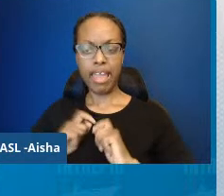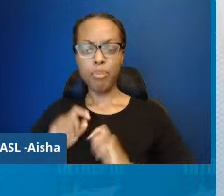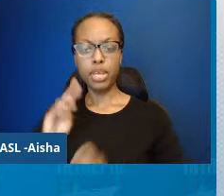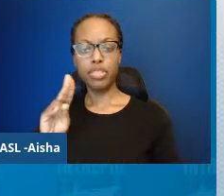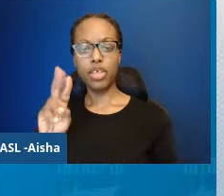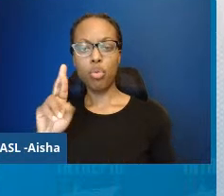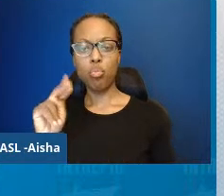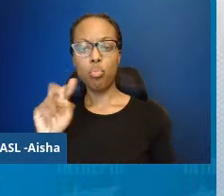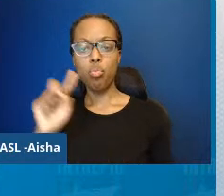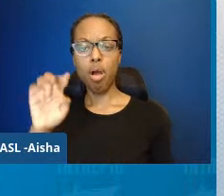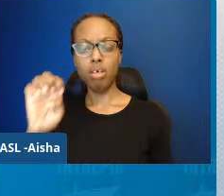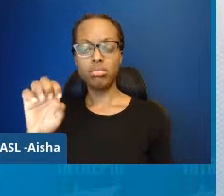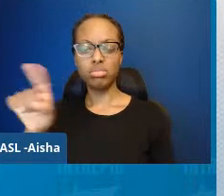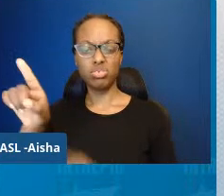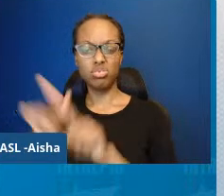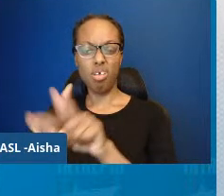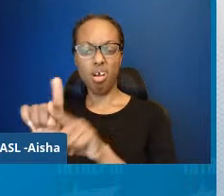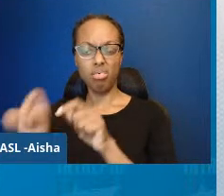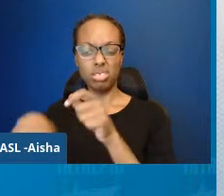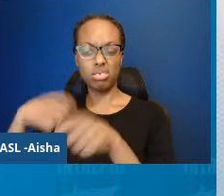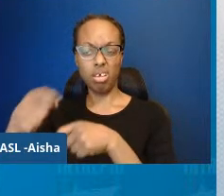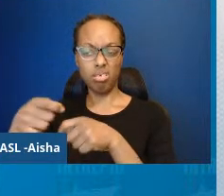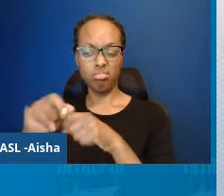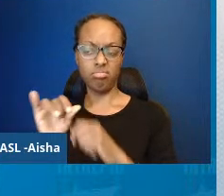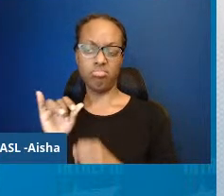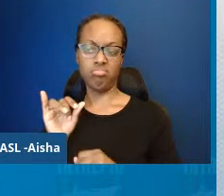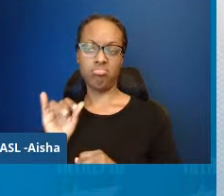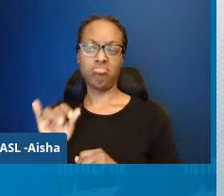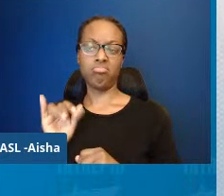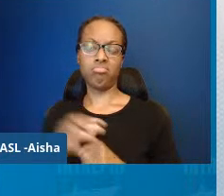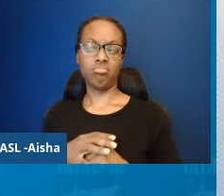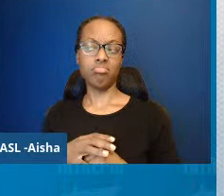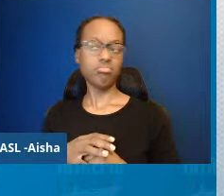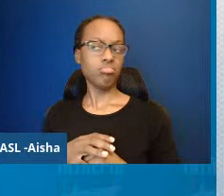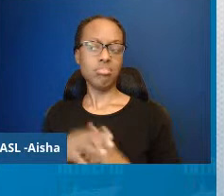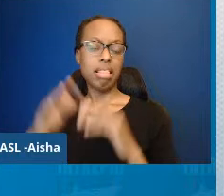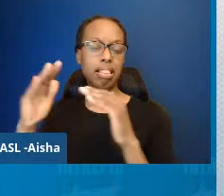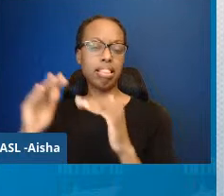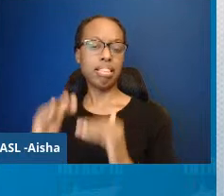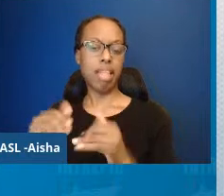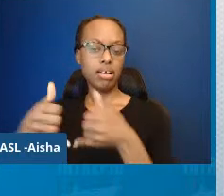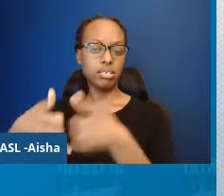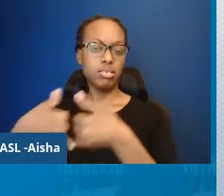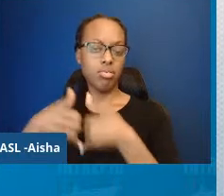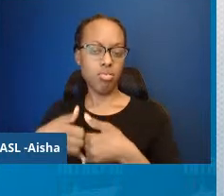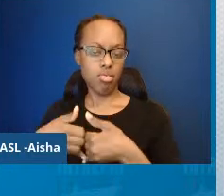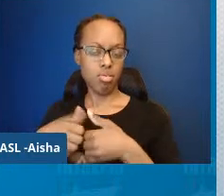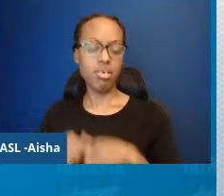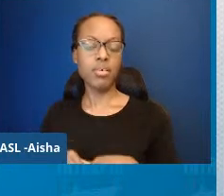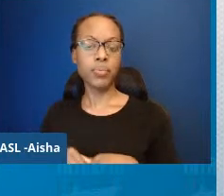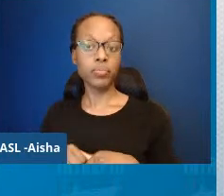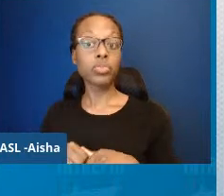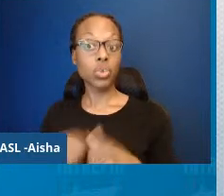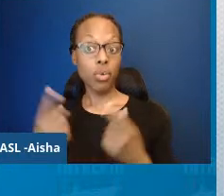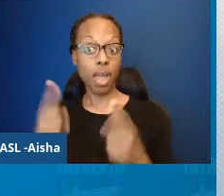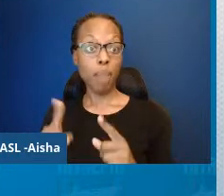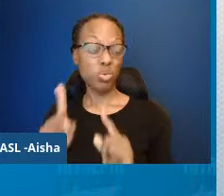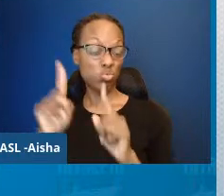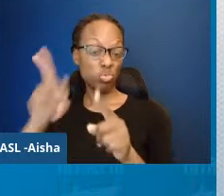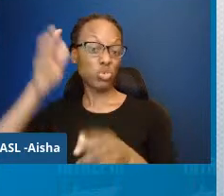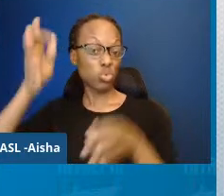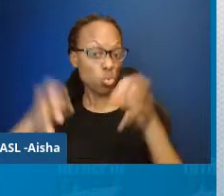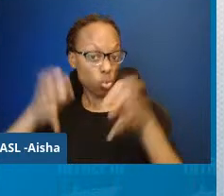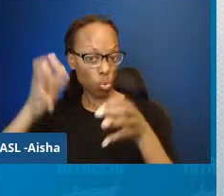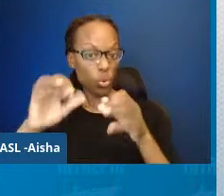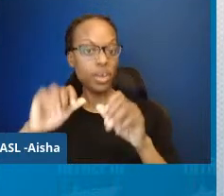there was a court battle with the survivors of Gun Tub 10. And one